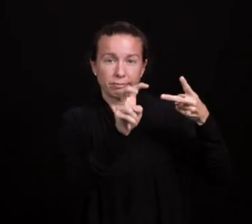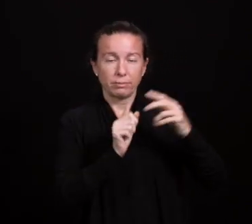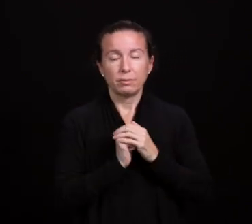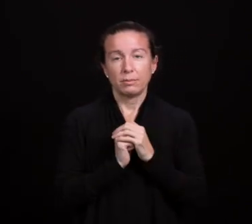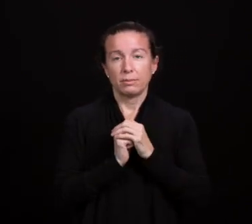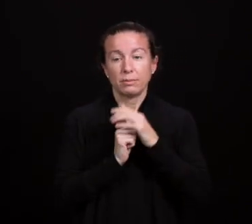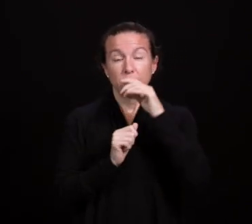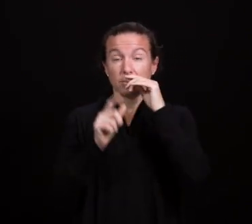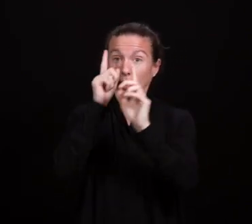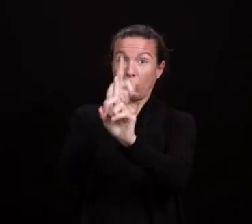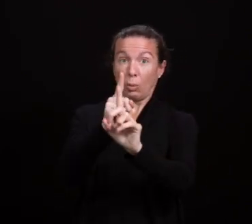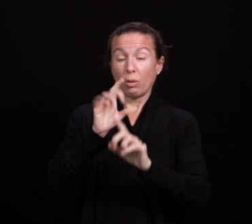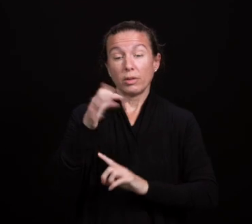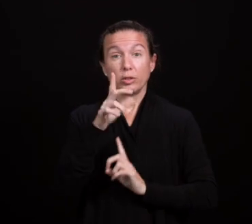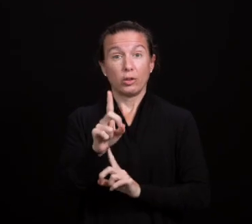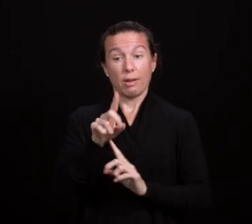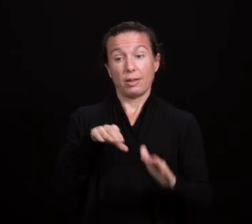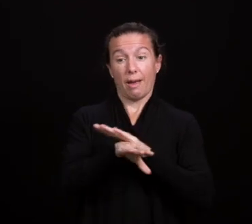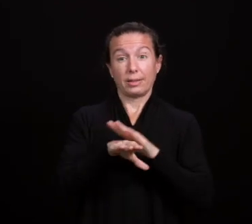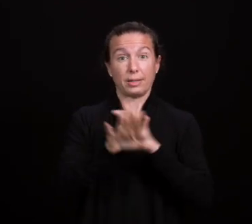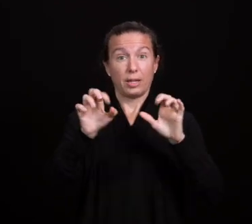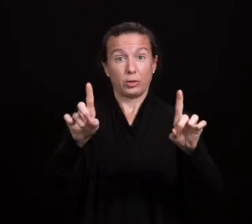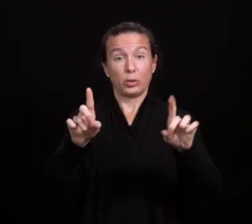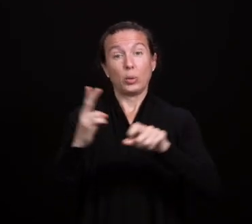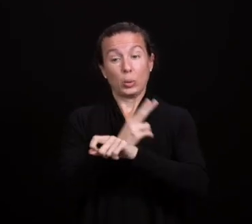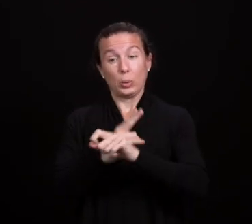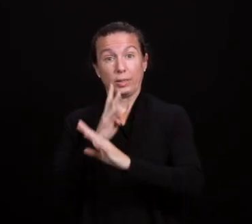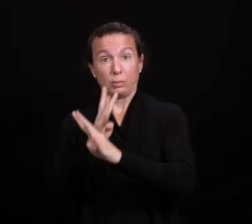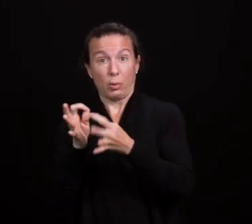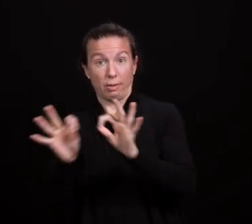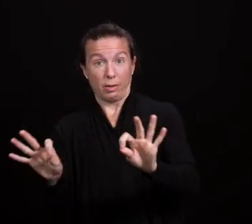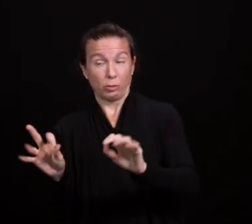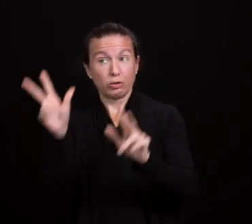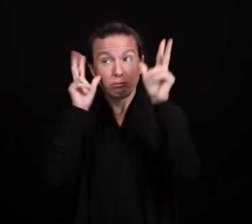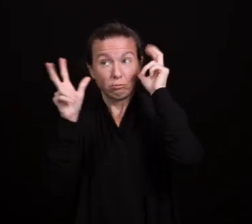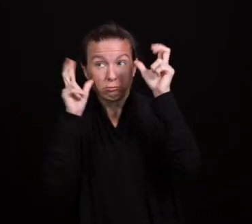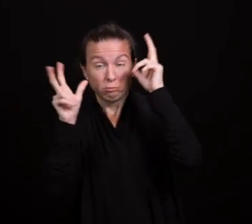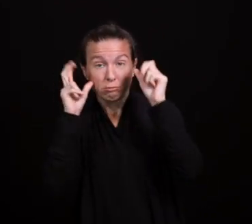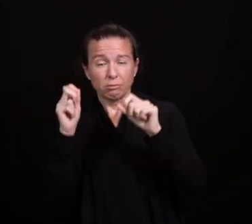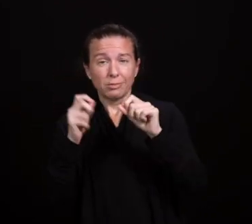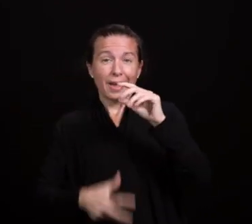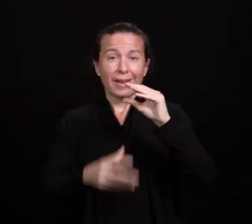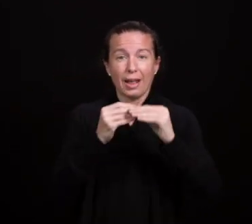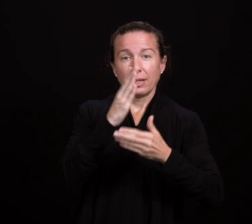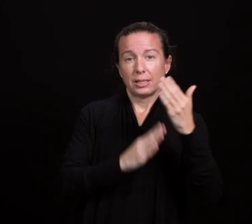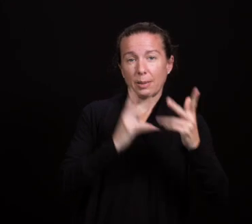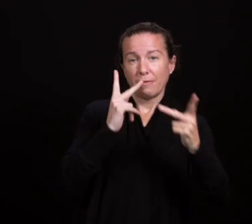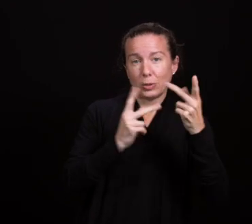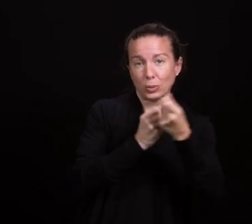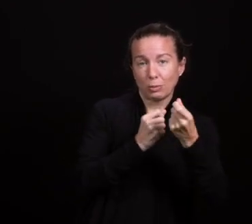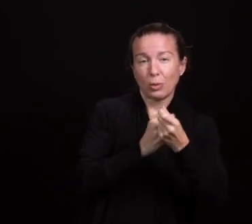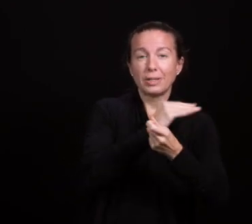They ultimately want their child to access their education through listening and spoken language, given some visual supports and advocacy